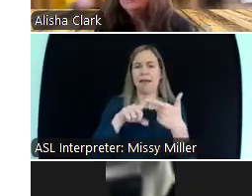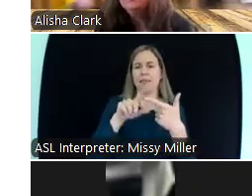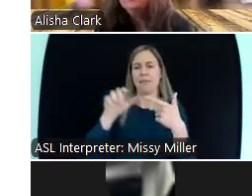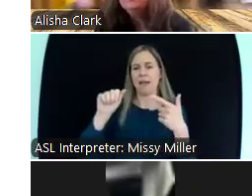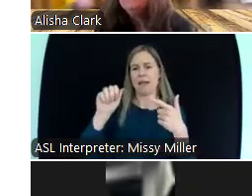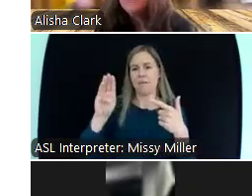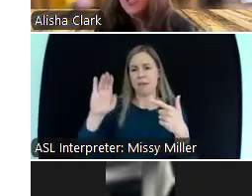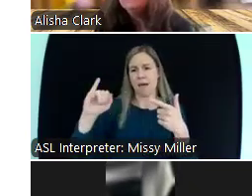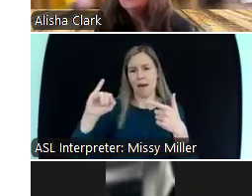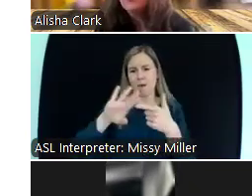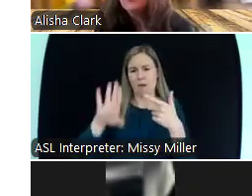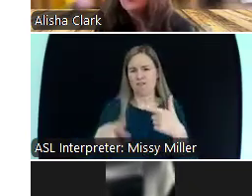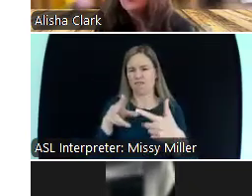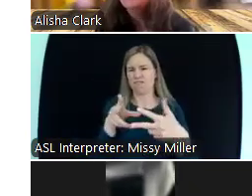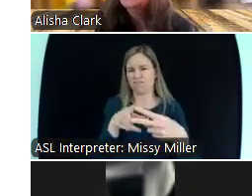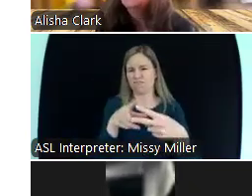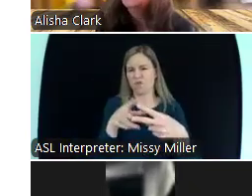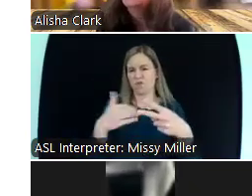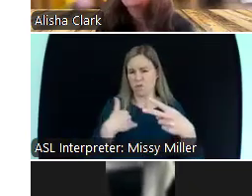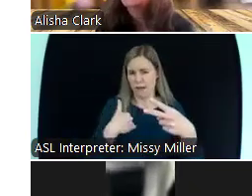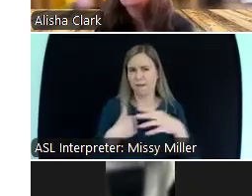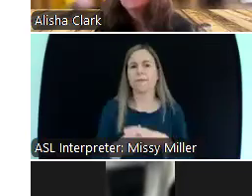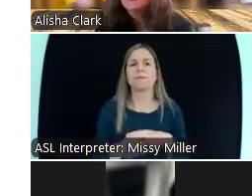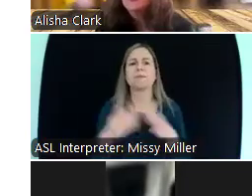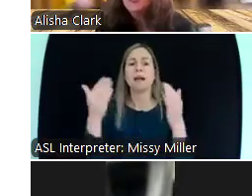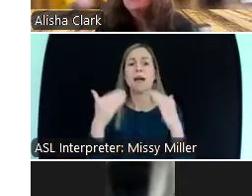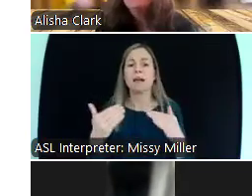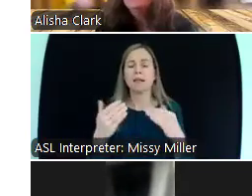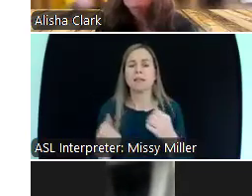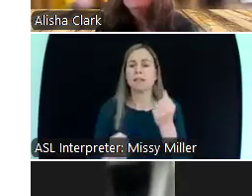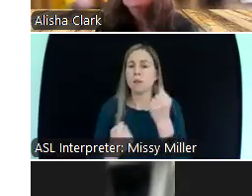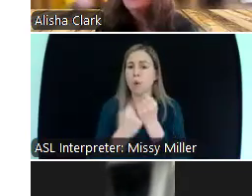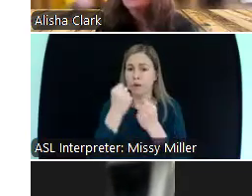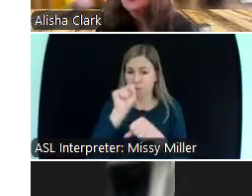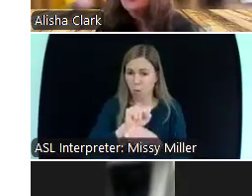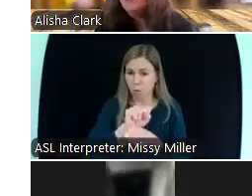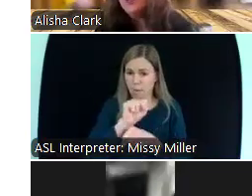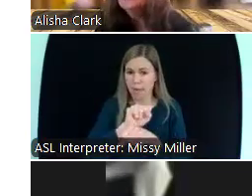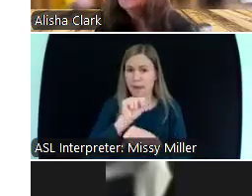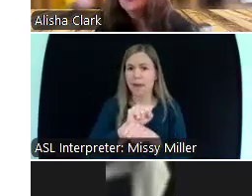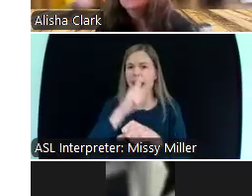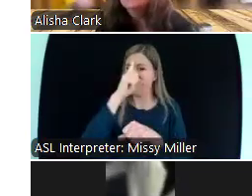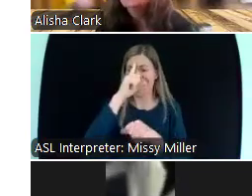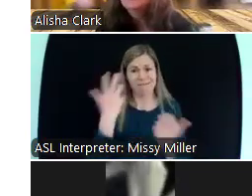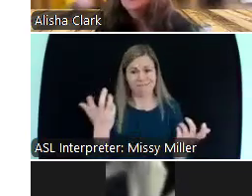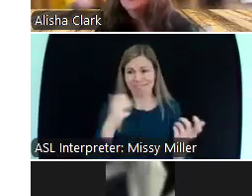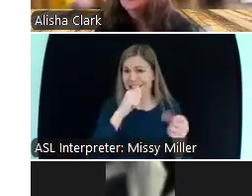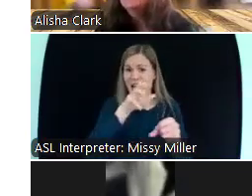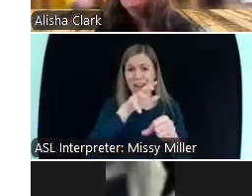waivers. Supported employment is another service that I believe is underutilized.